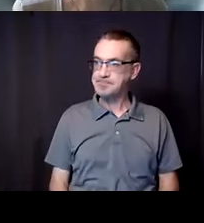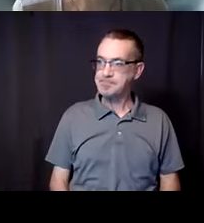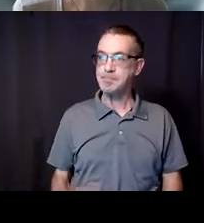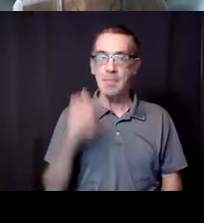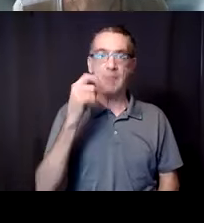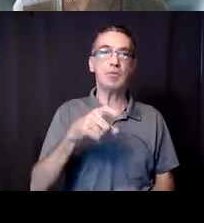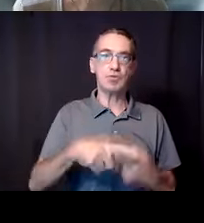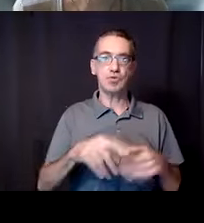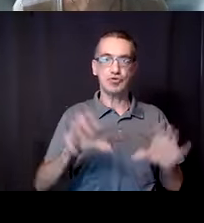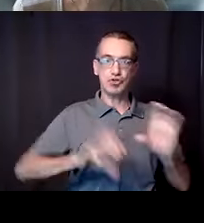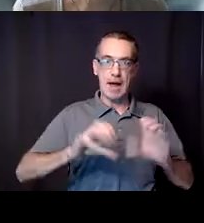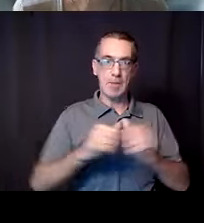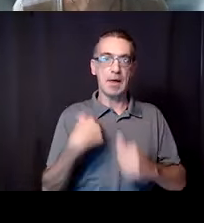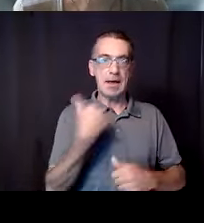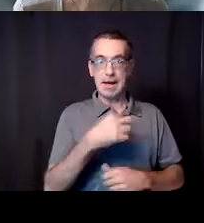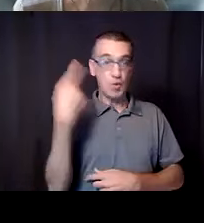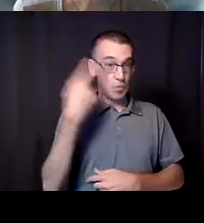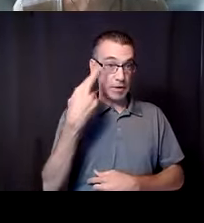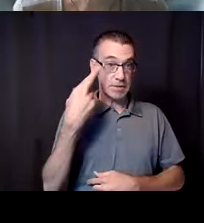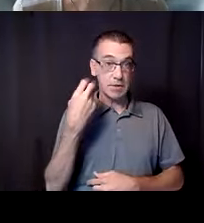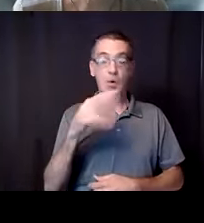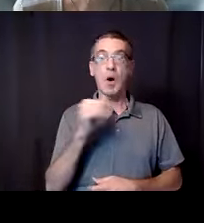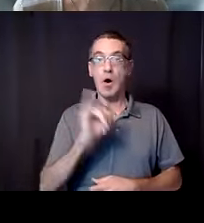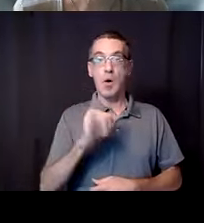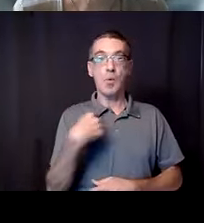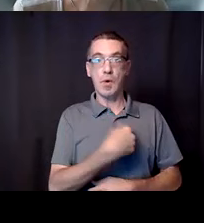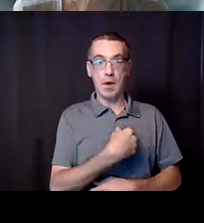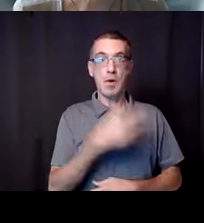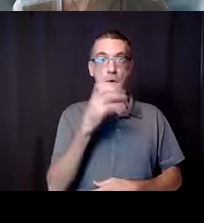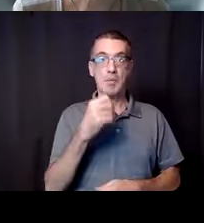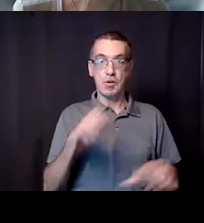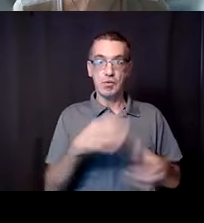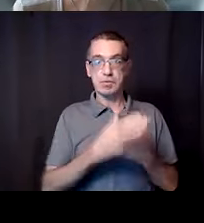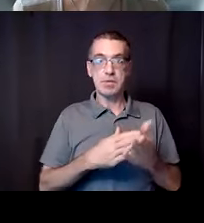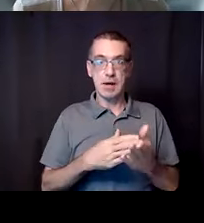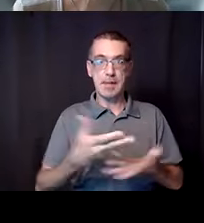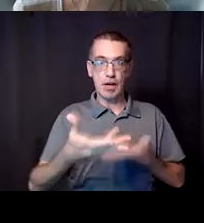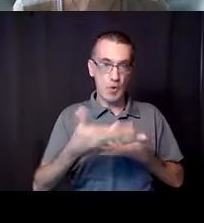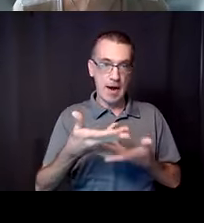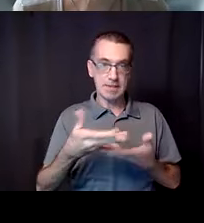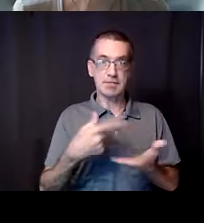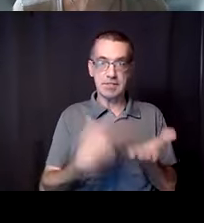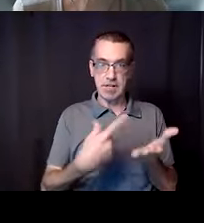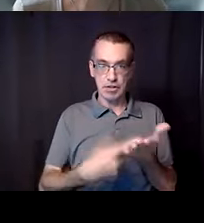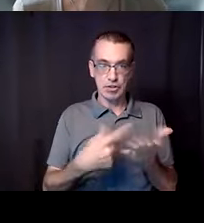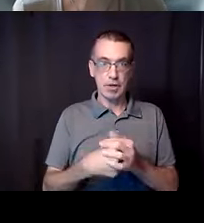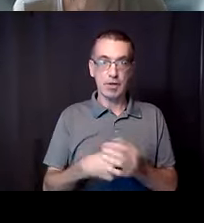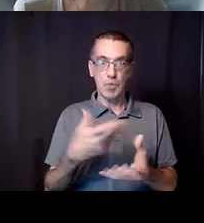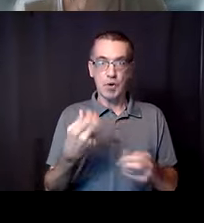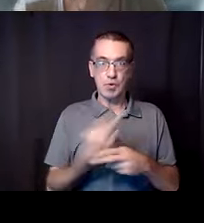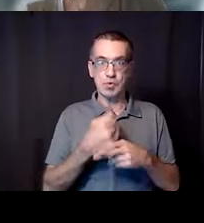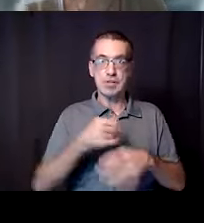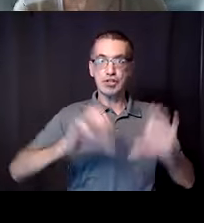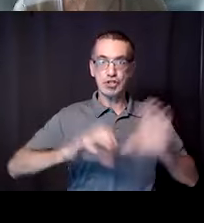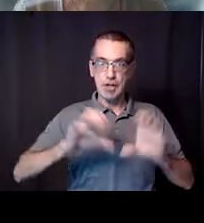you need to chat with us for any reason, or also we will be doing some interactive discussion and you want to use the